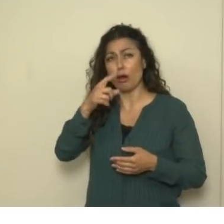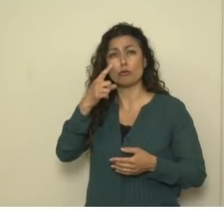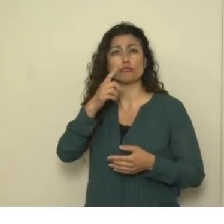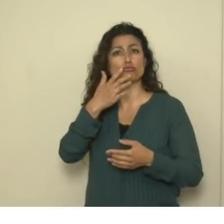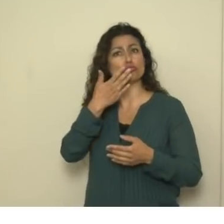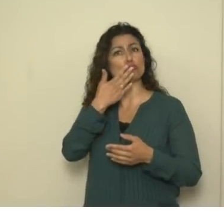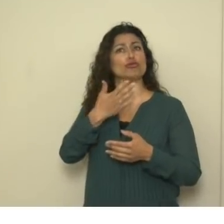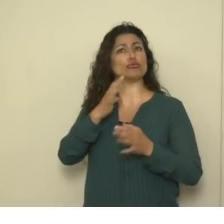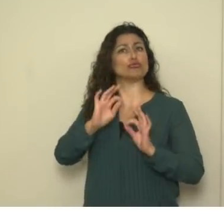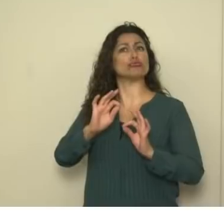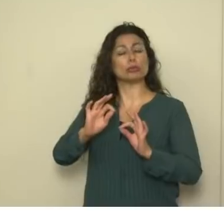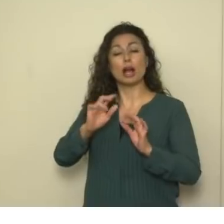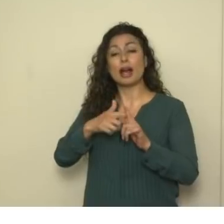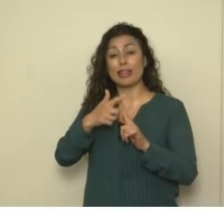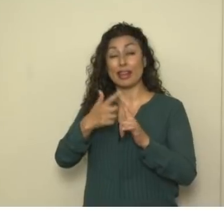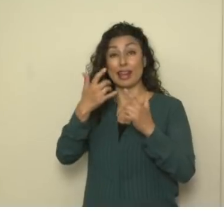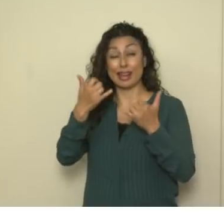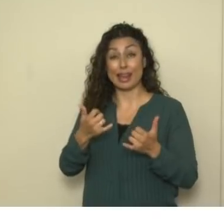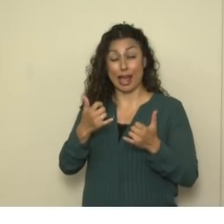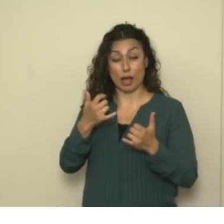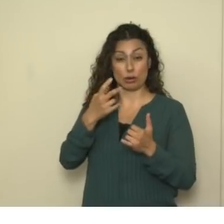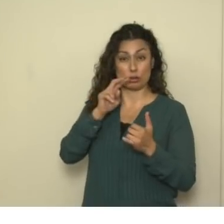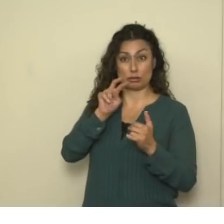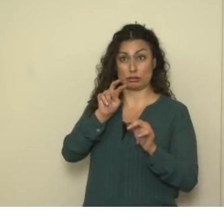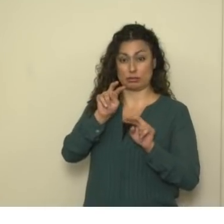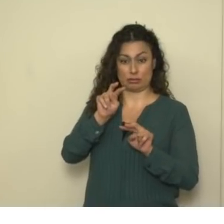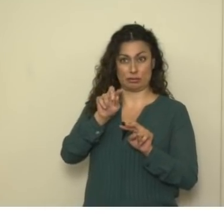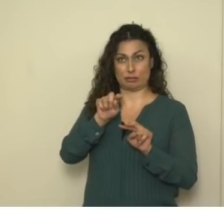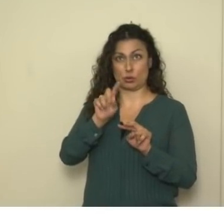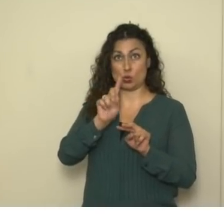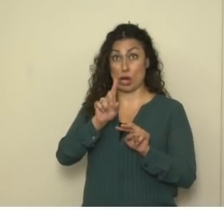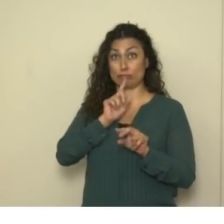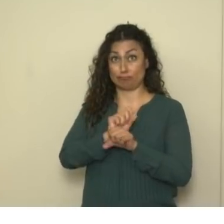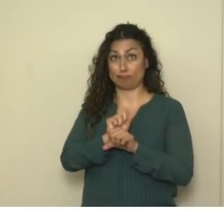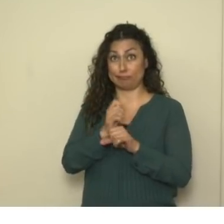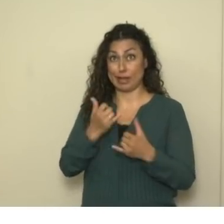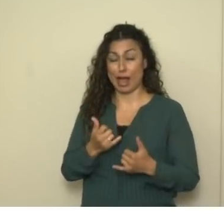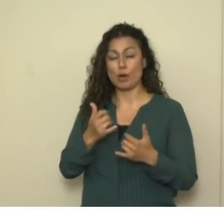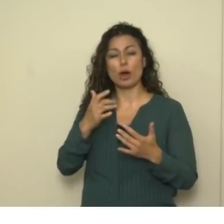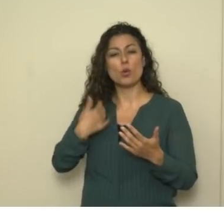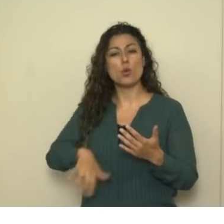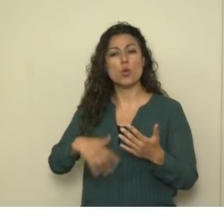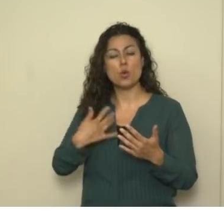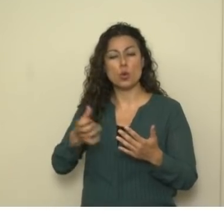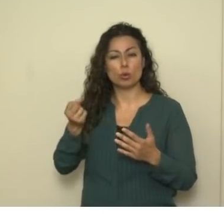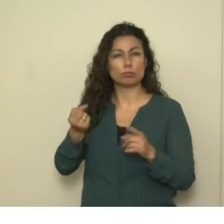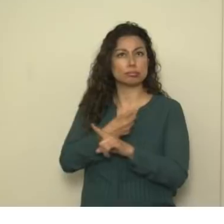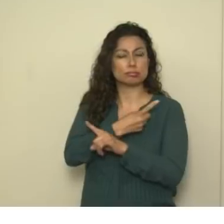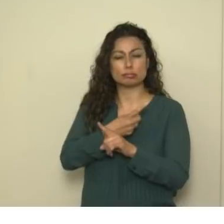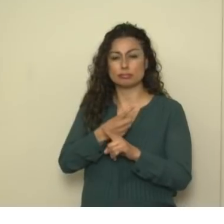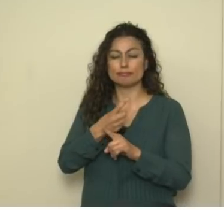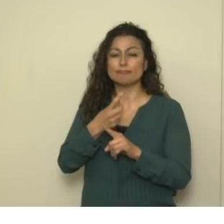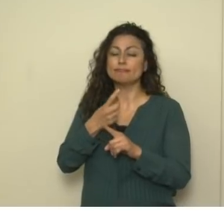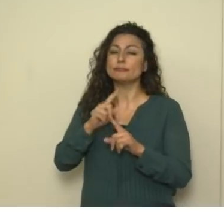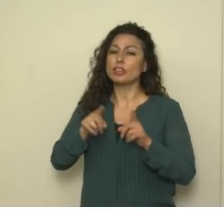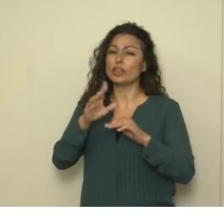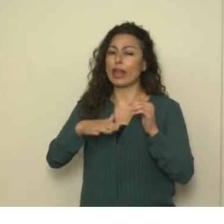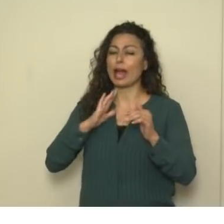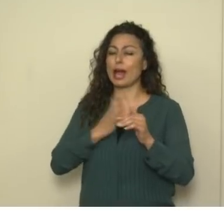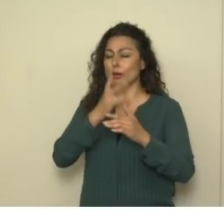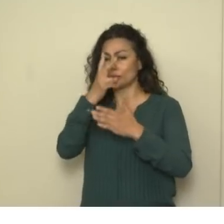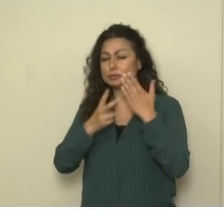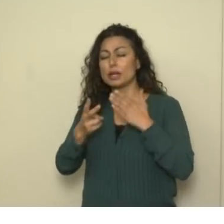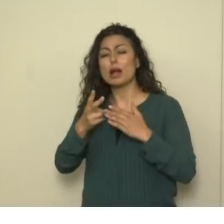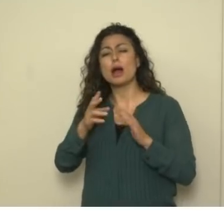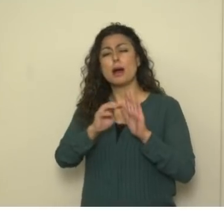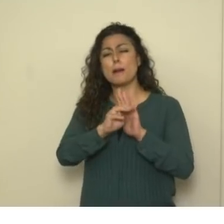shape. And then if you look at where we are today, it's a completely different picture than what we projected. Modeling is good. It's particularly